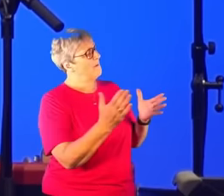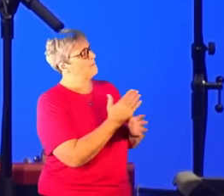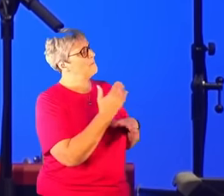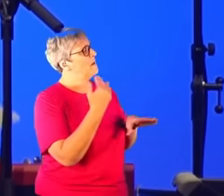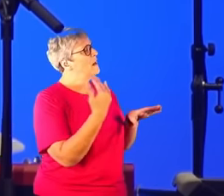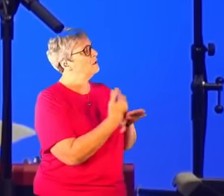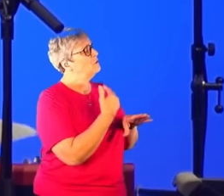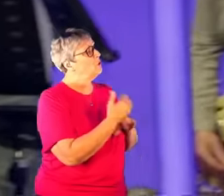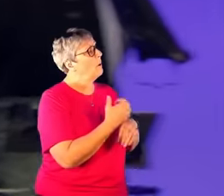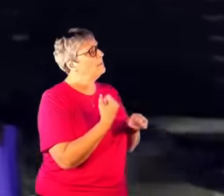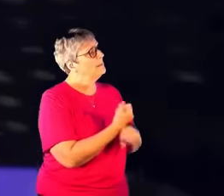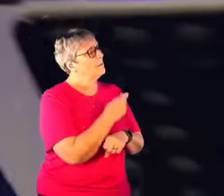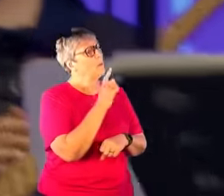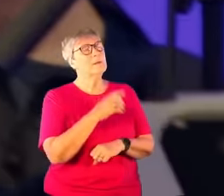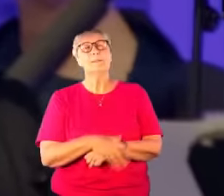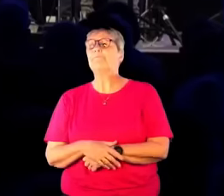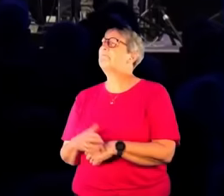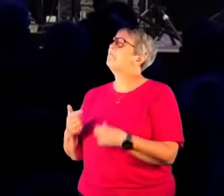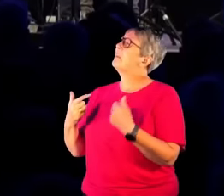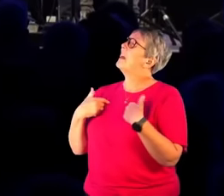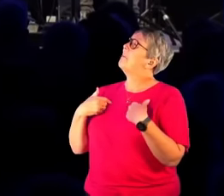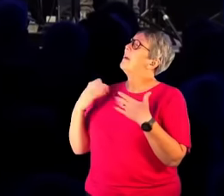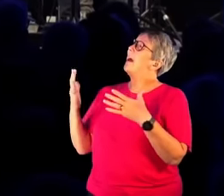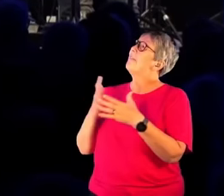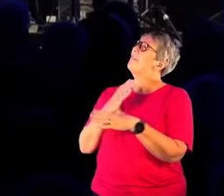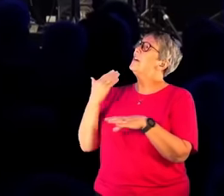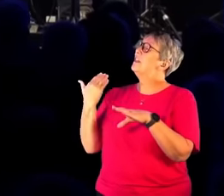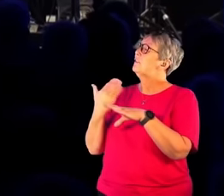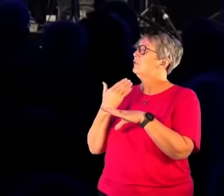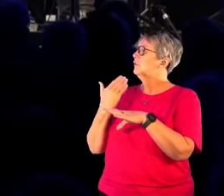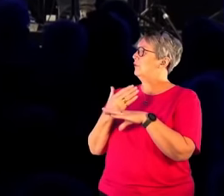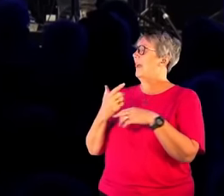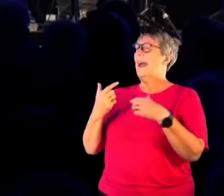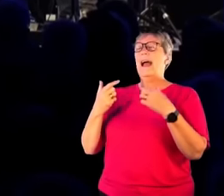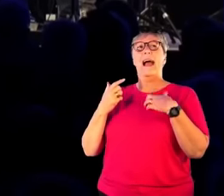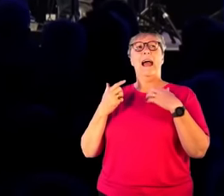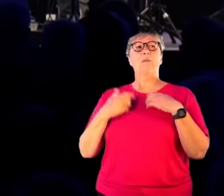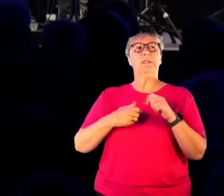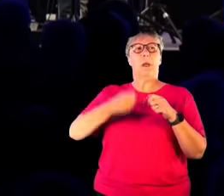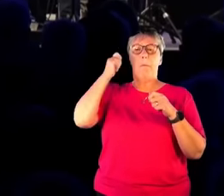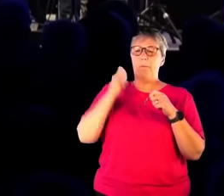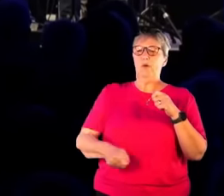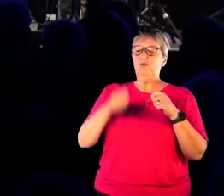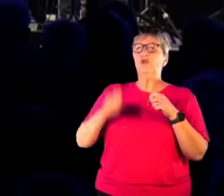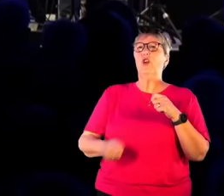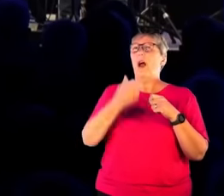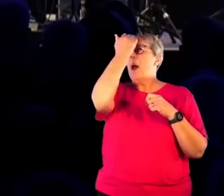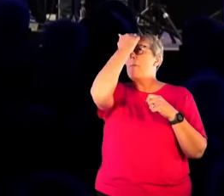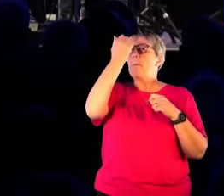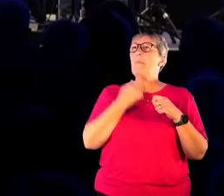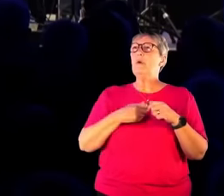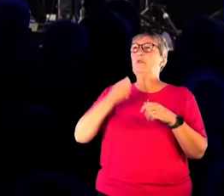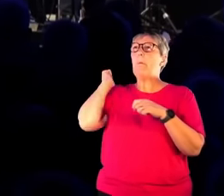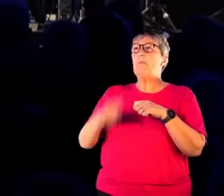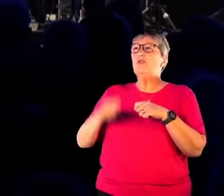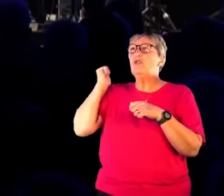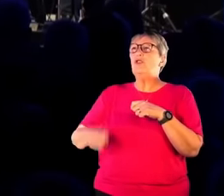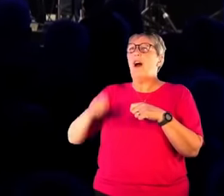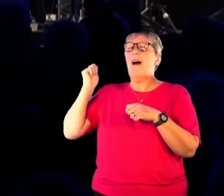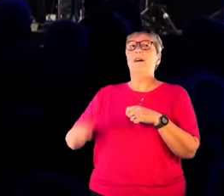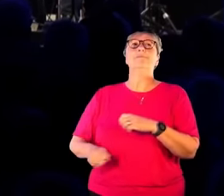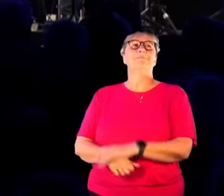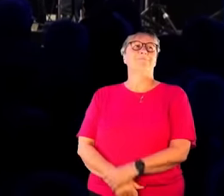the first job you ever did? The first job I ever did was I was a butcher. Ooh. Oh, yeah. Very